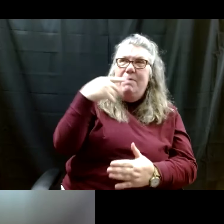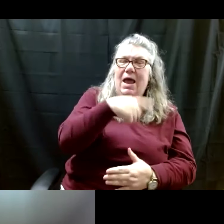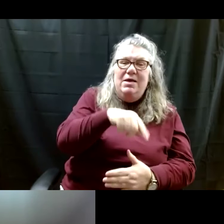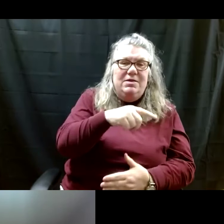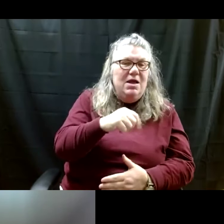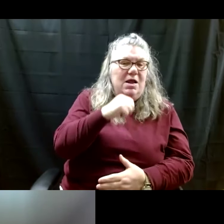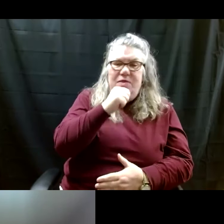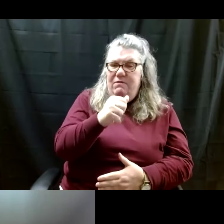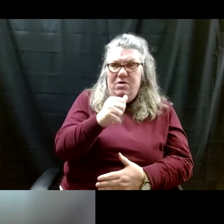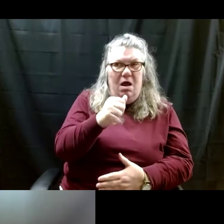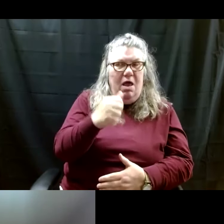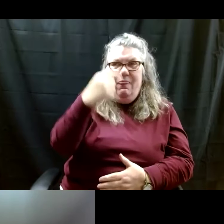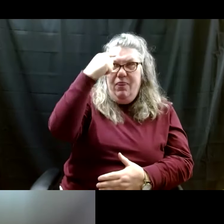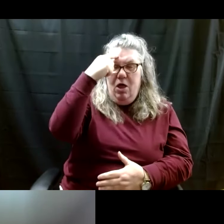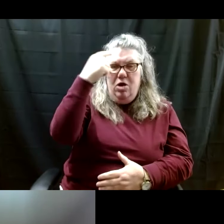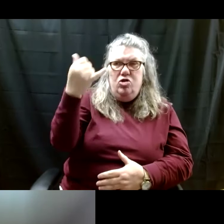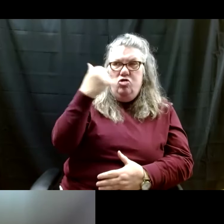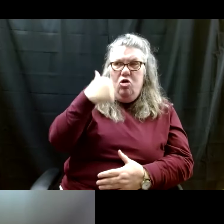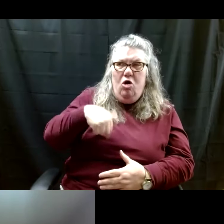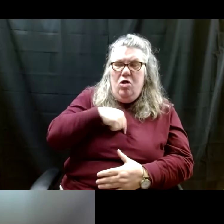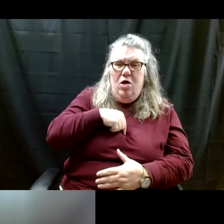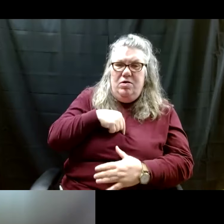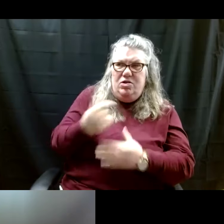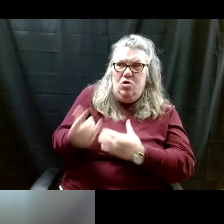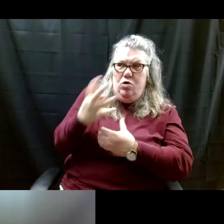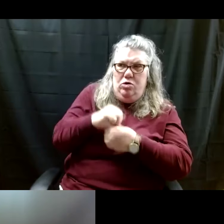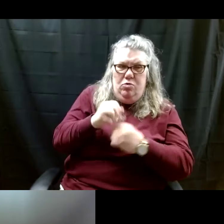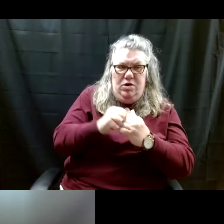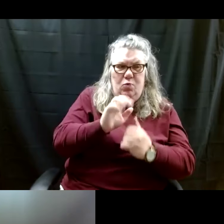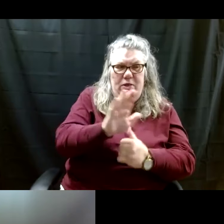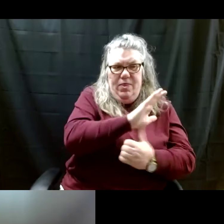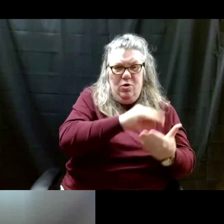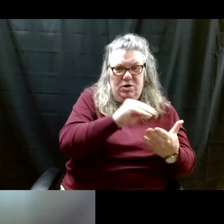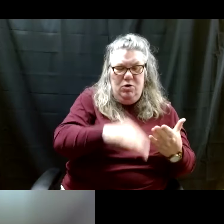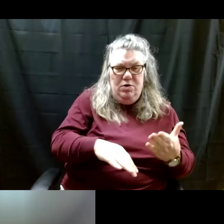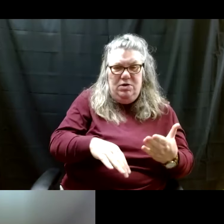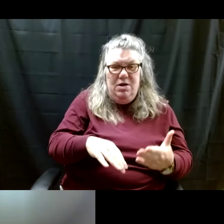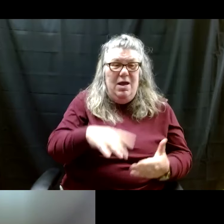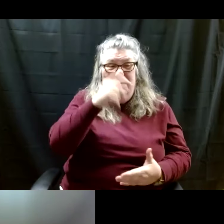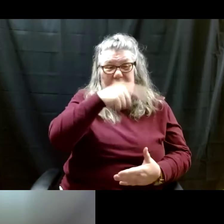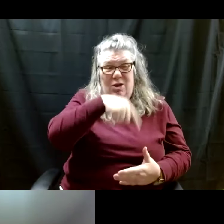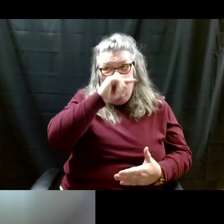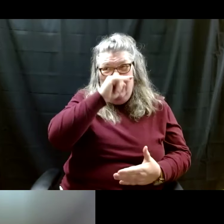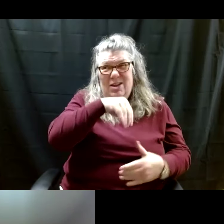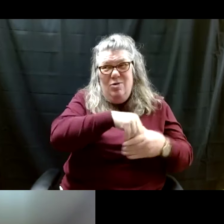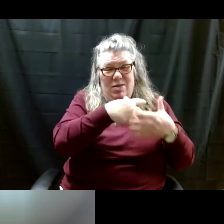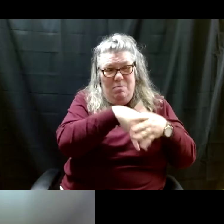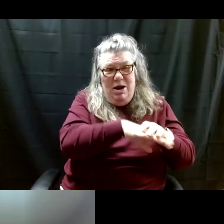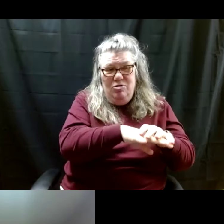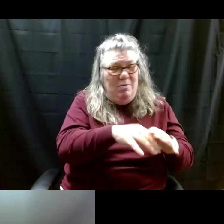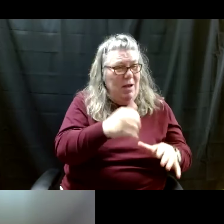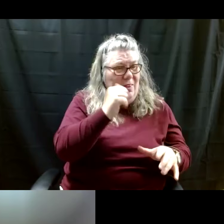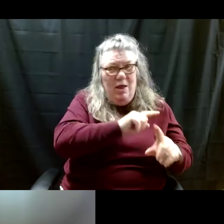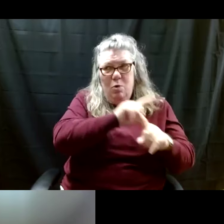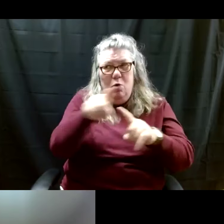not thought to call us and involve us with those kids because those kids they're in the mainstream. They're not going to go to the School for the Deaf. So why would I call